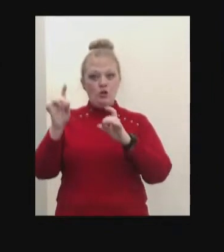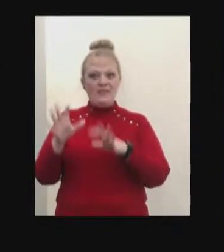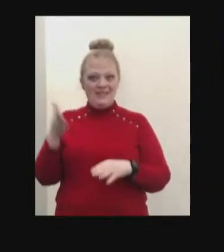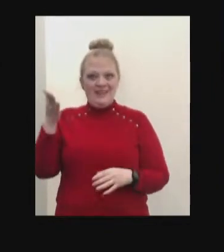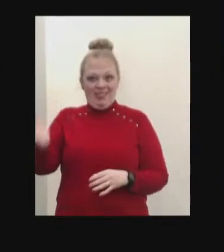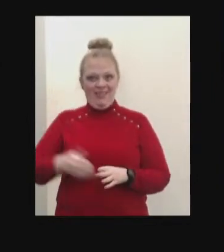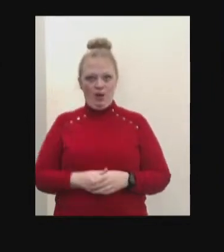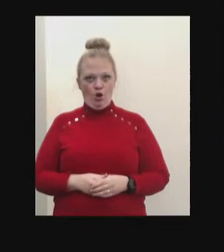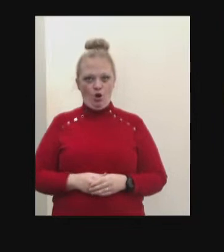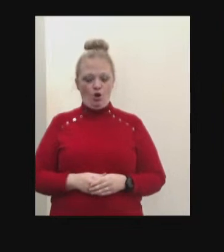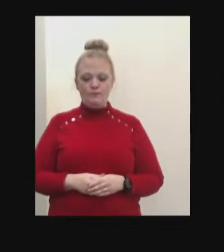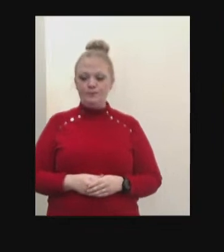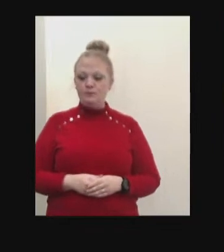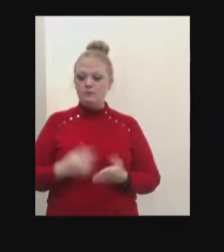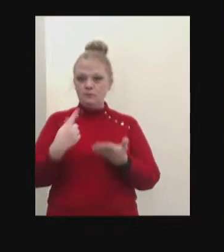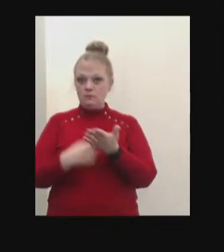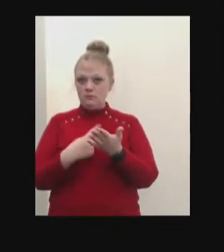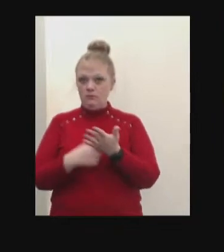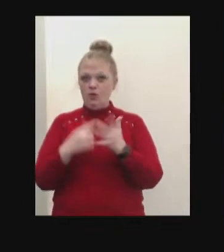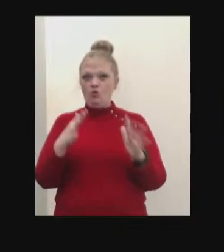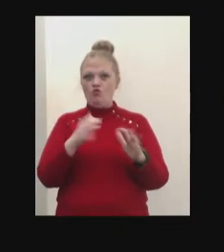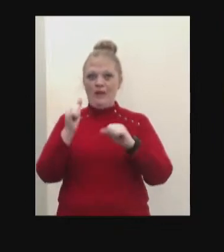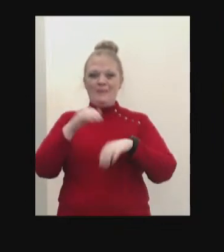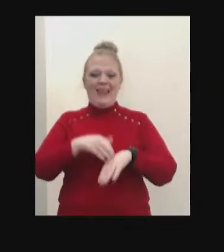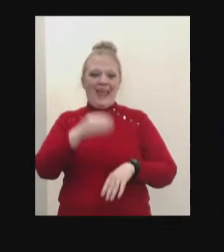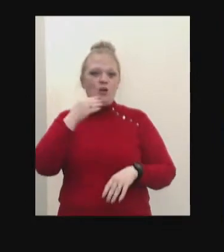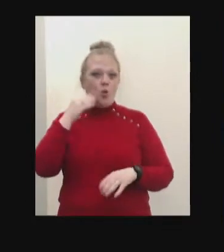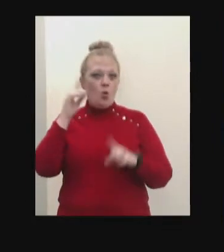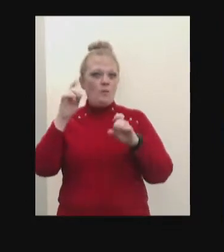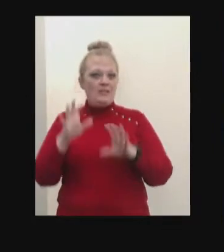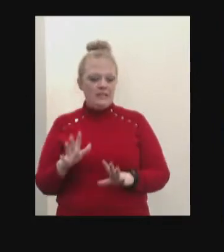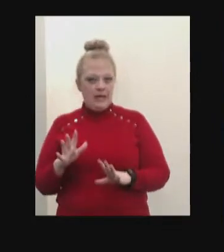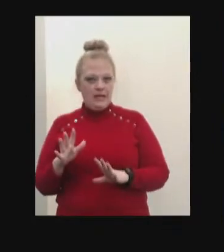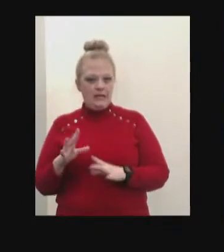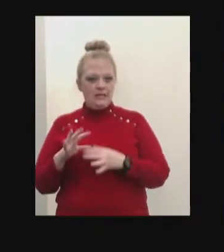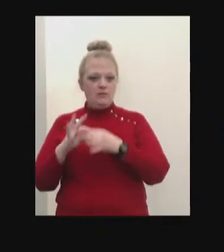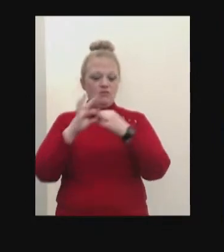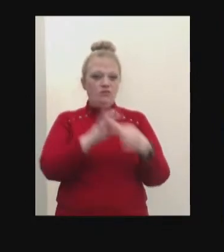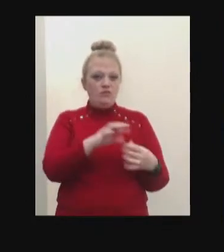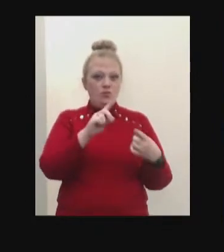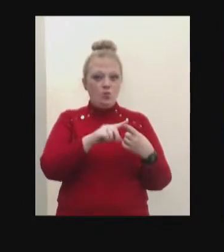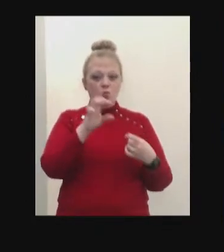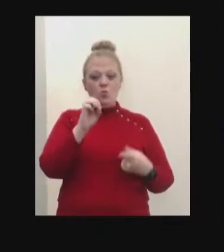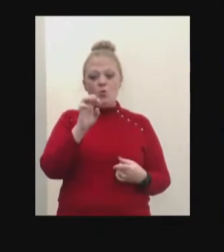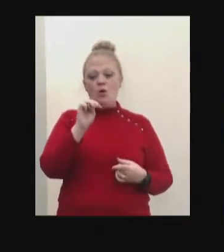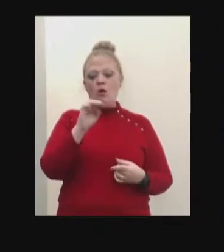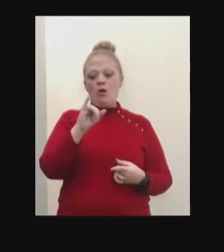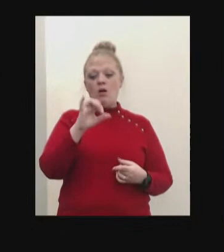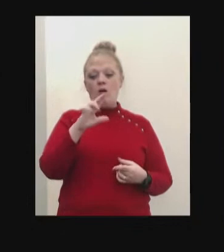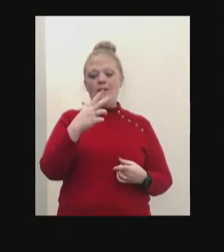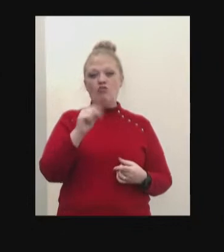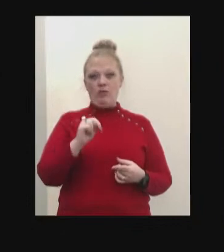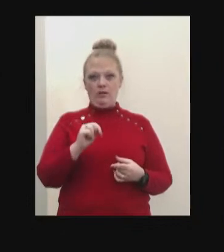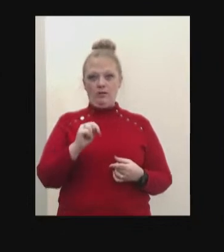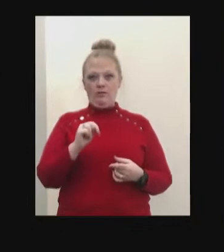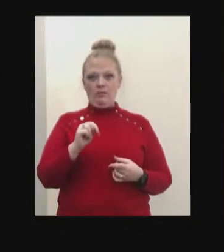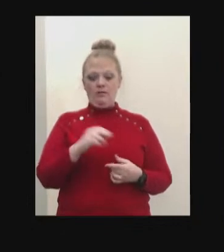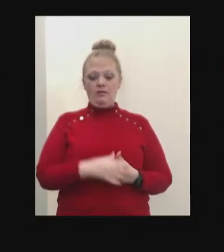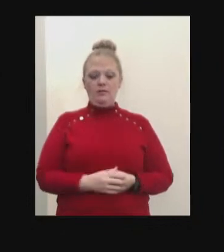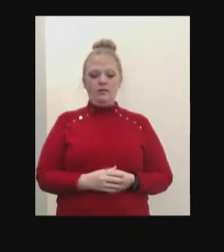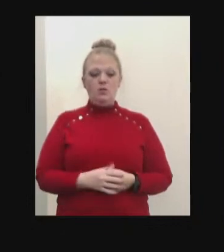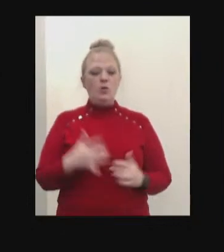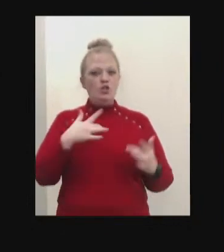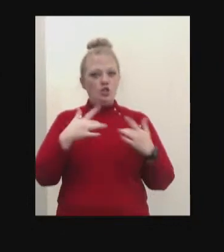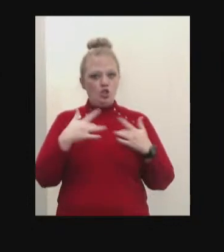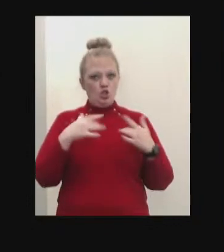was discussed was the rapid at-home test as it pertained to Omicron. And there was a concern, and the CDC and